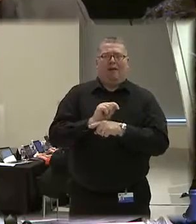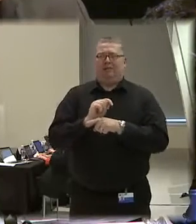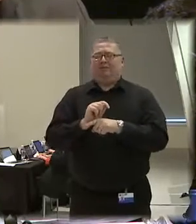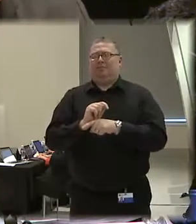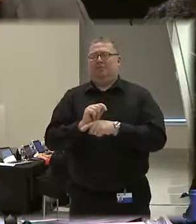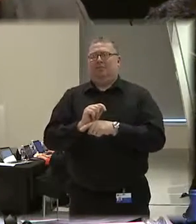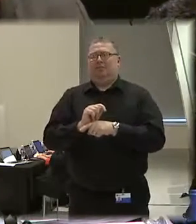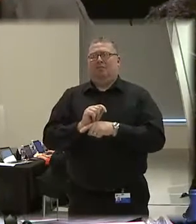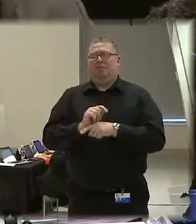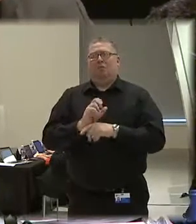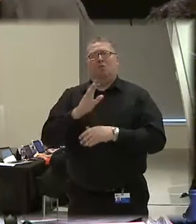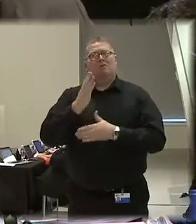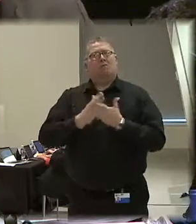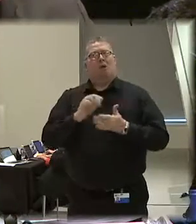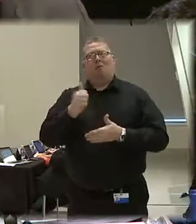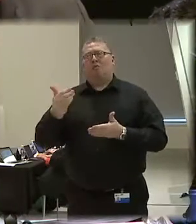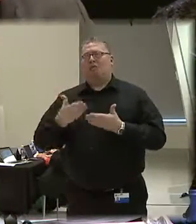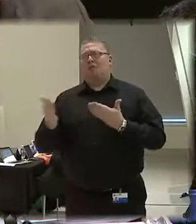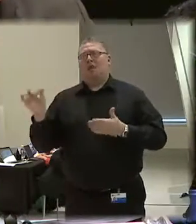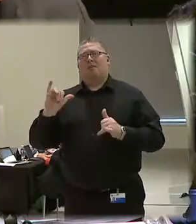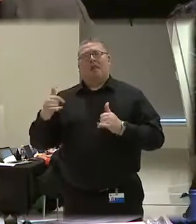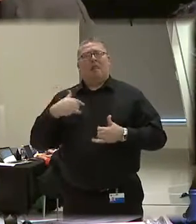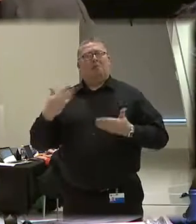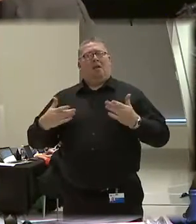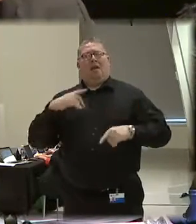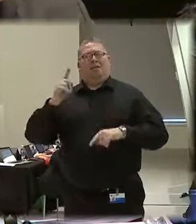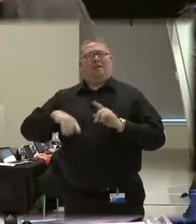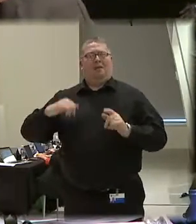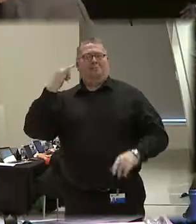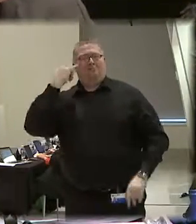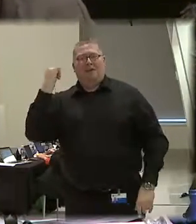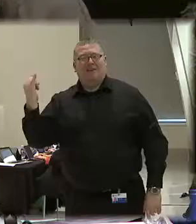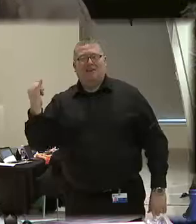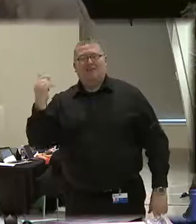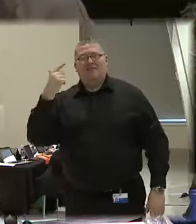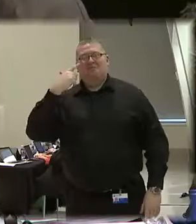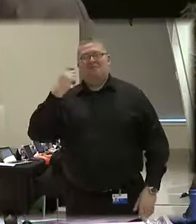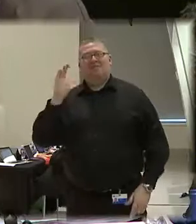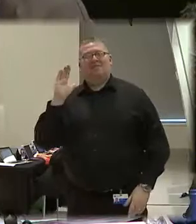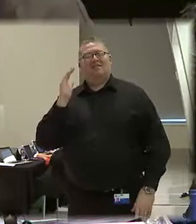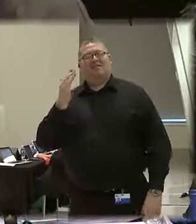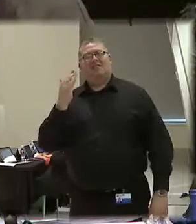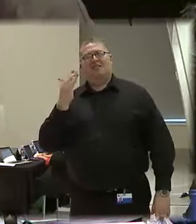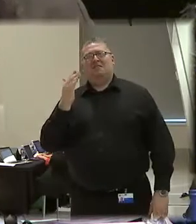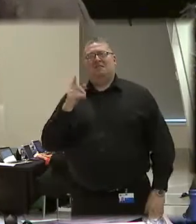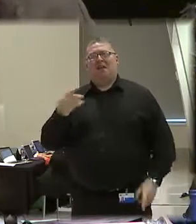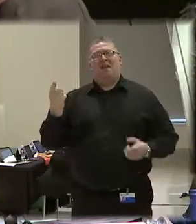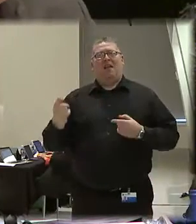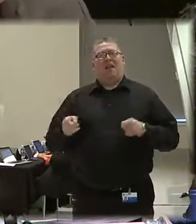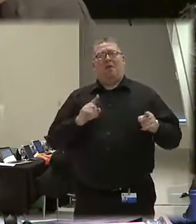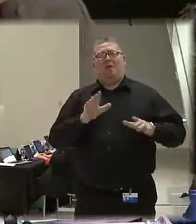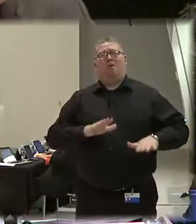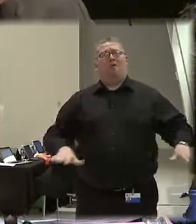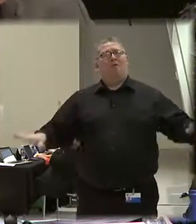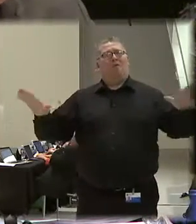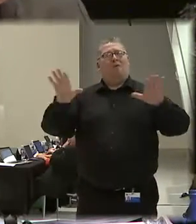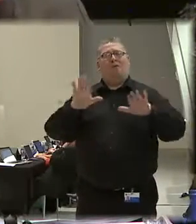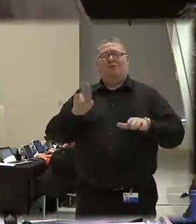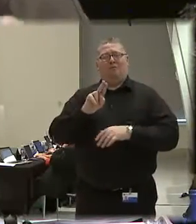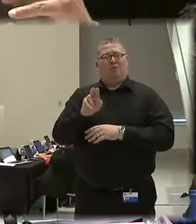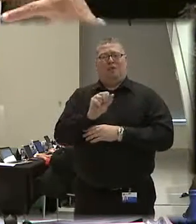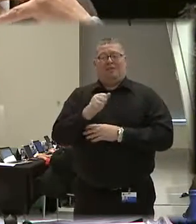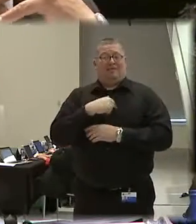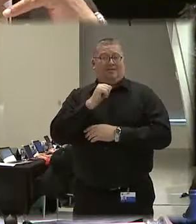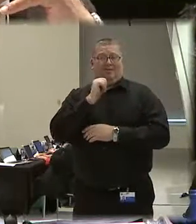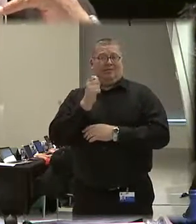Is it some other thing that I can't imagine? Because it seems like this is happening all over the country, so I don't